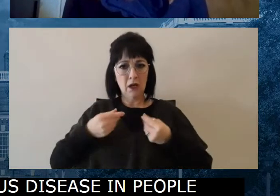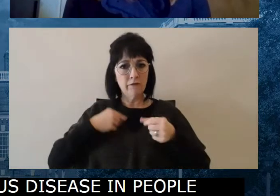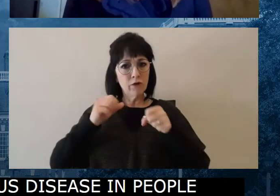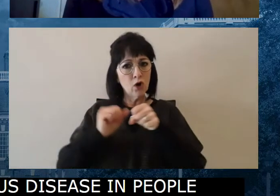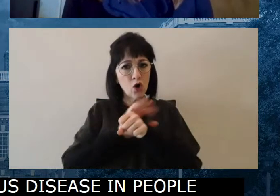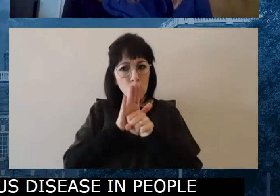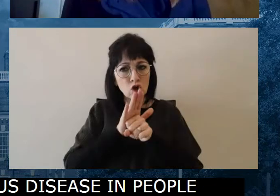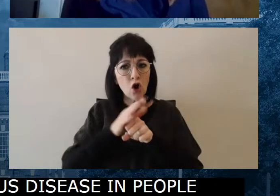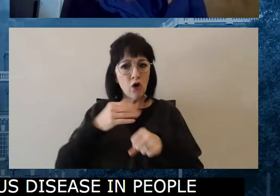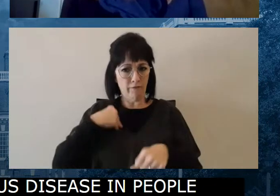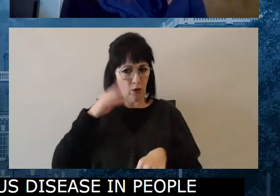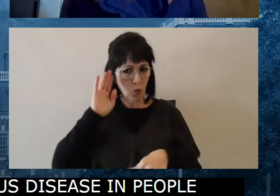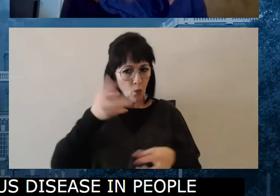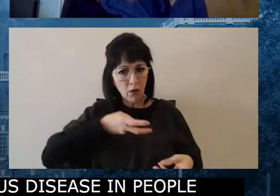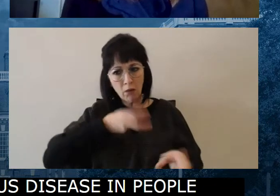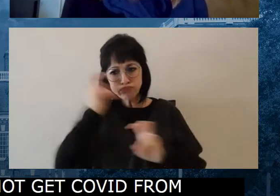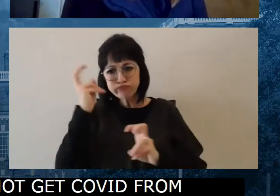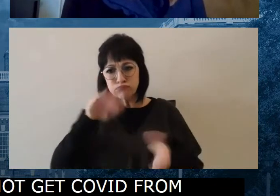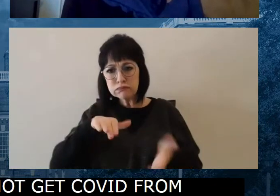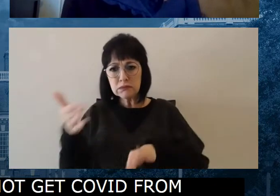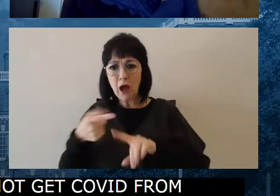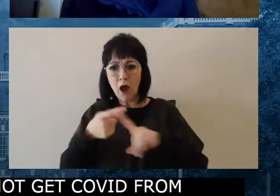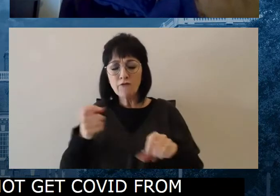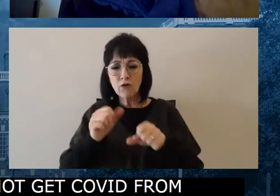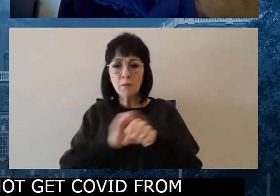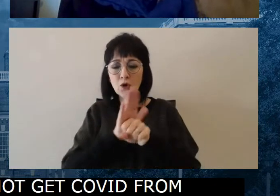or the other two vaccinations.